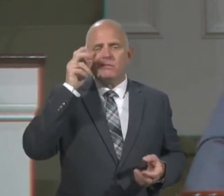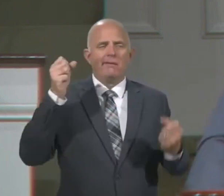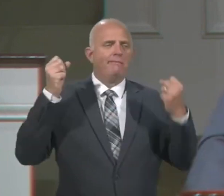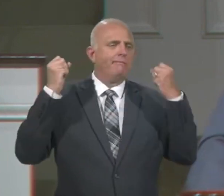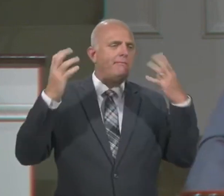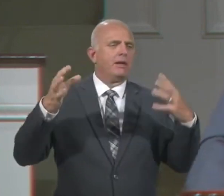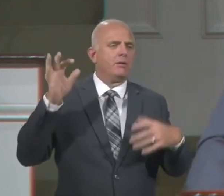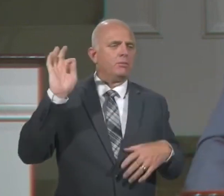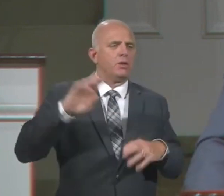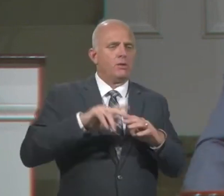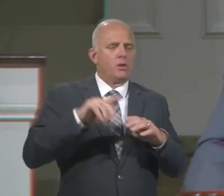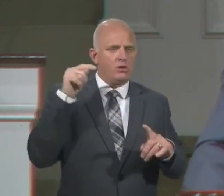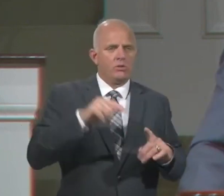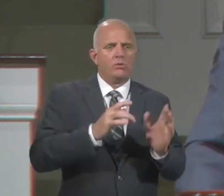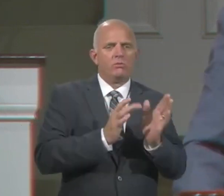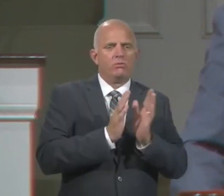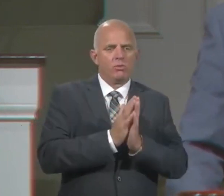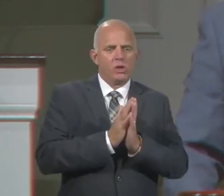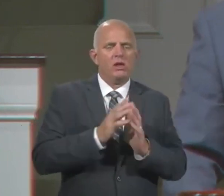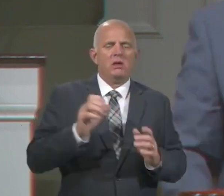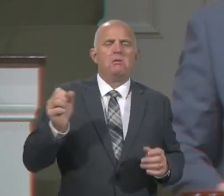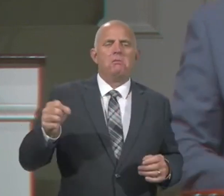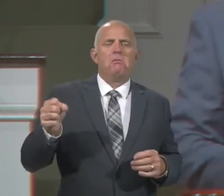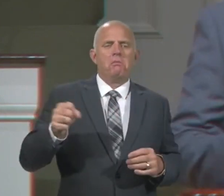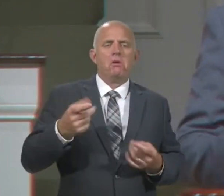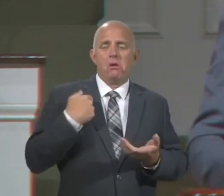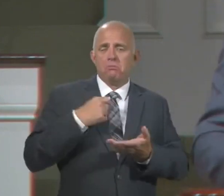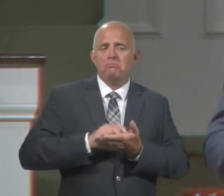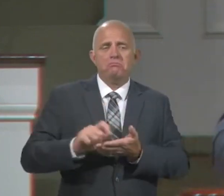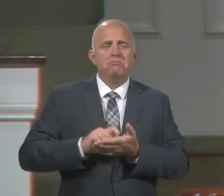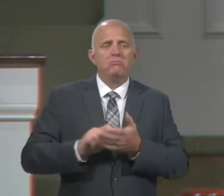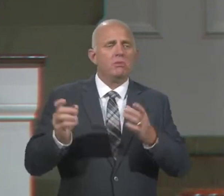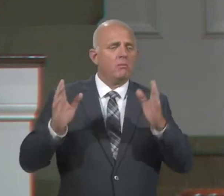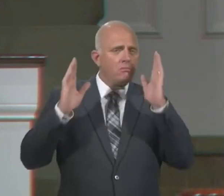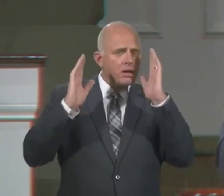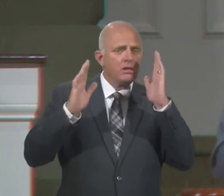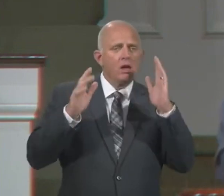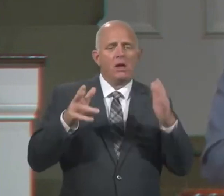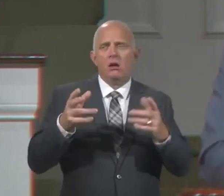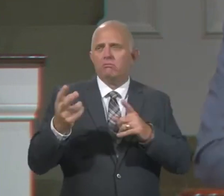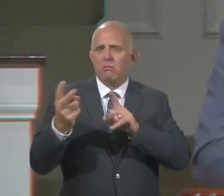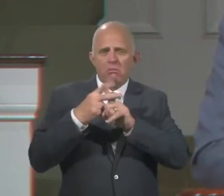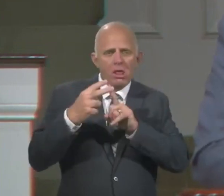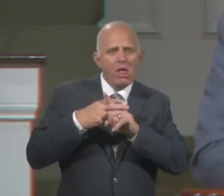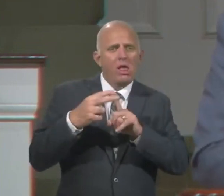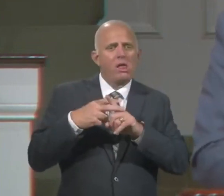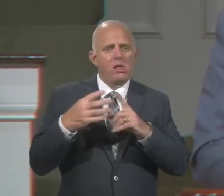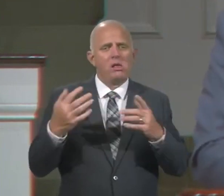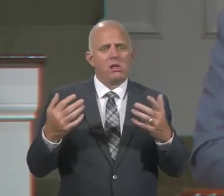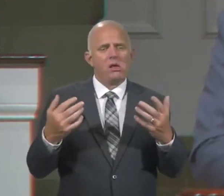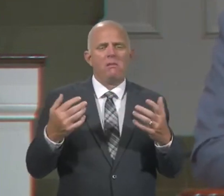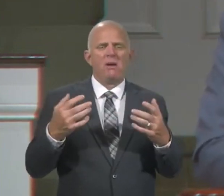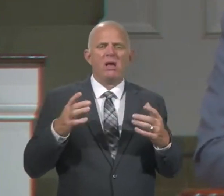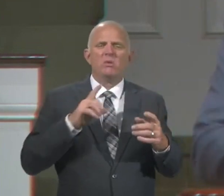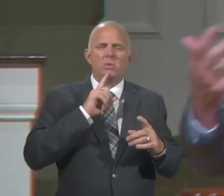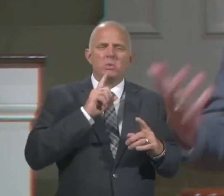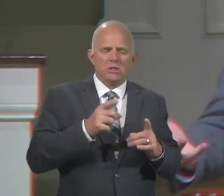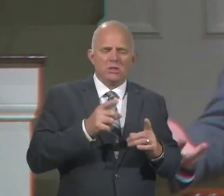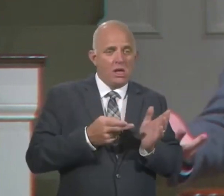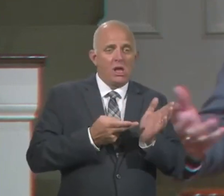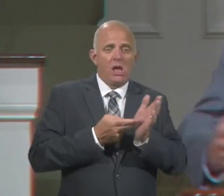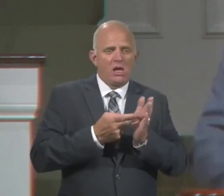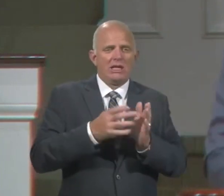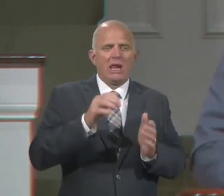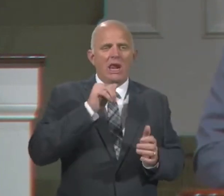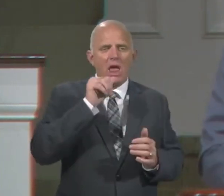already, and we ought to listen, and we ought to take notes, and we ought to pay attention, and we ought to apply those messages to our life. But really, it's not about how